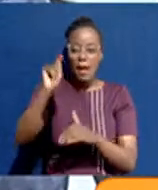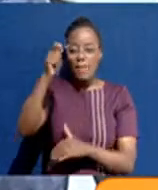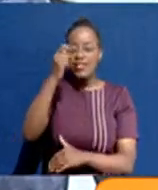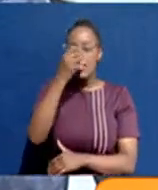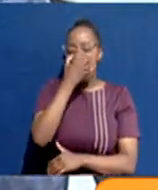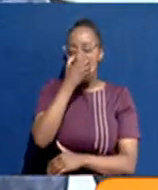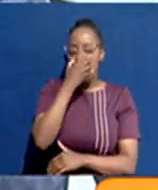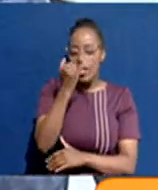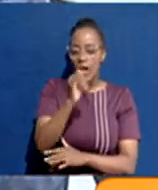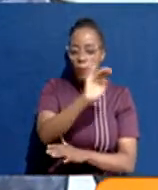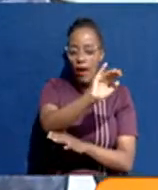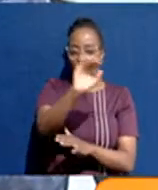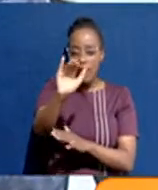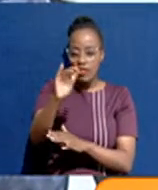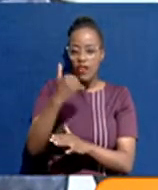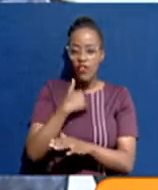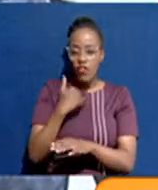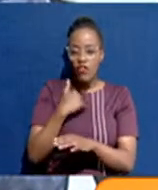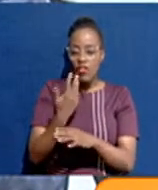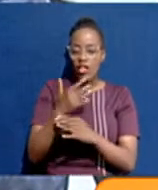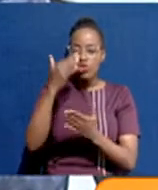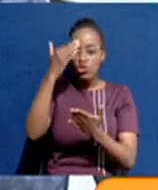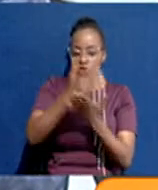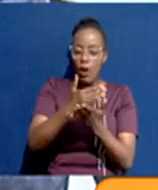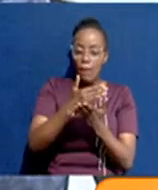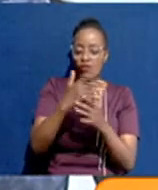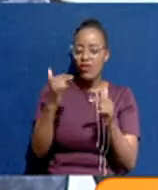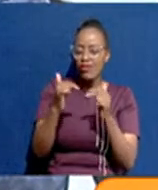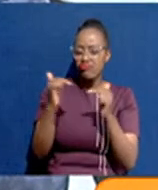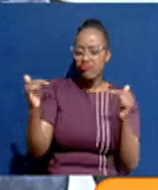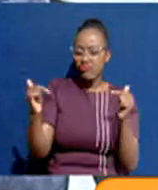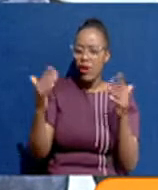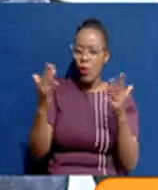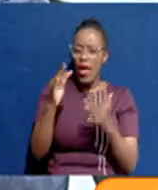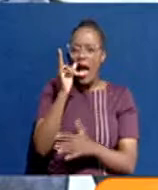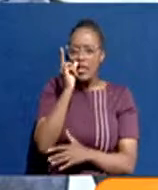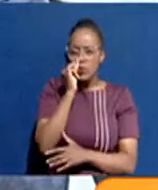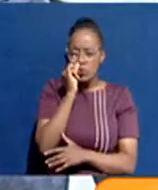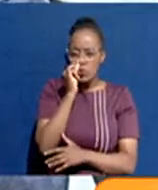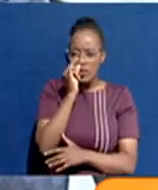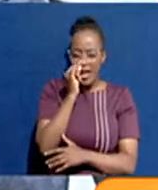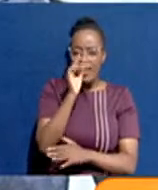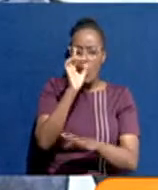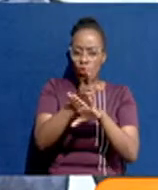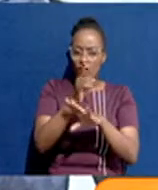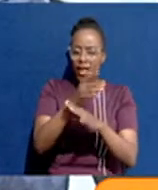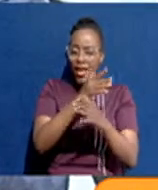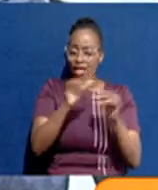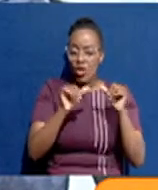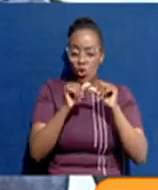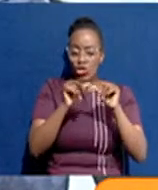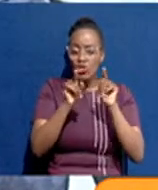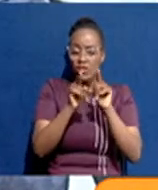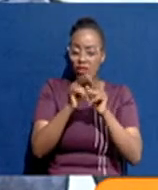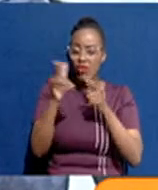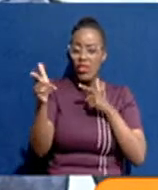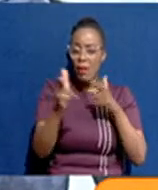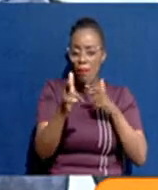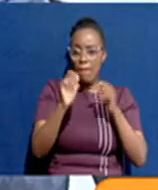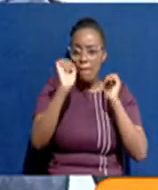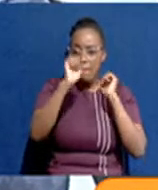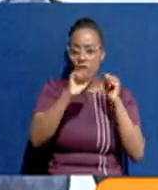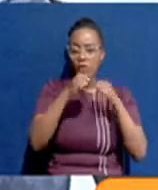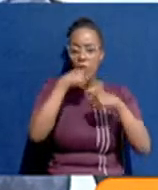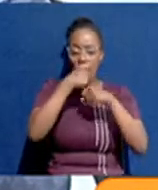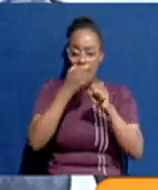Ruto is now calling for a cessation of hostilities in Sudan, warning that any further escalation of the crisis will worsen